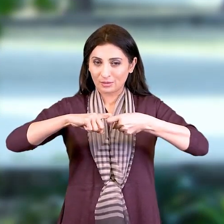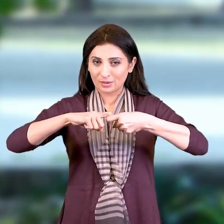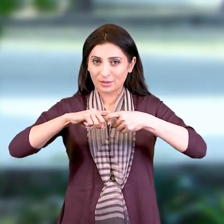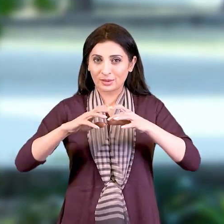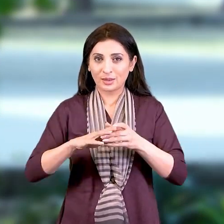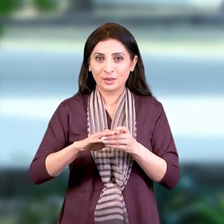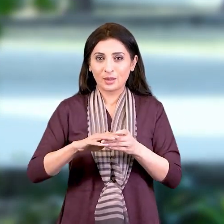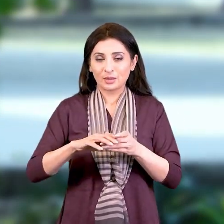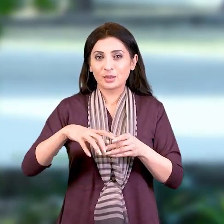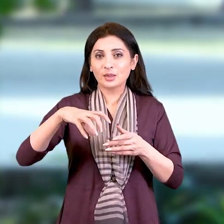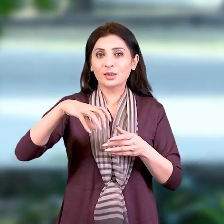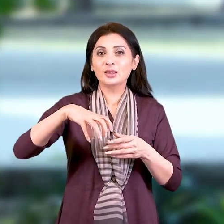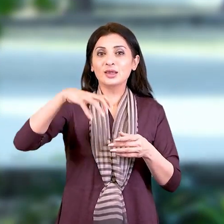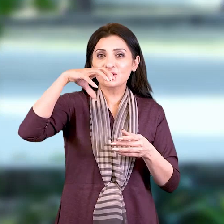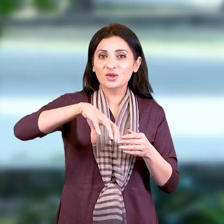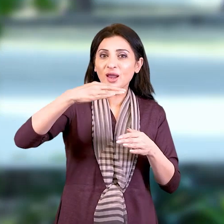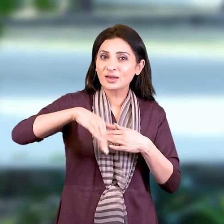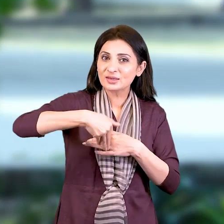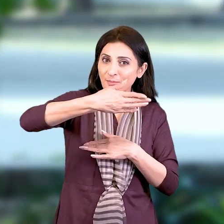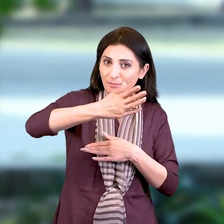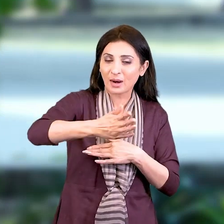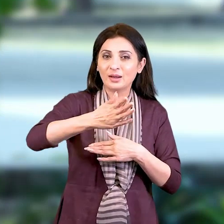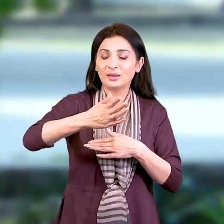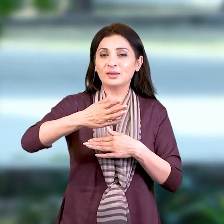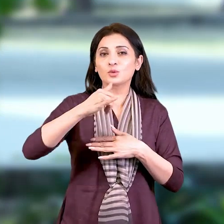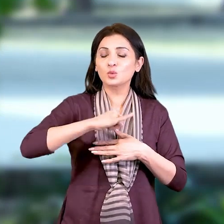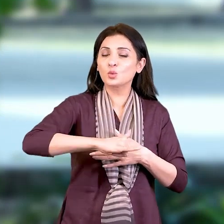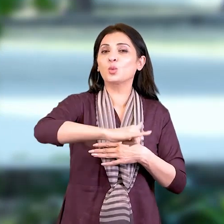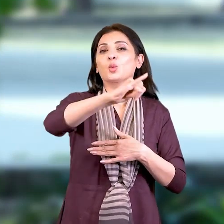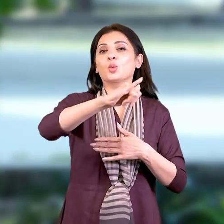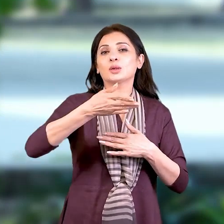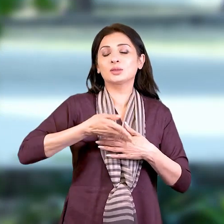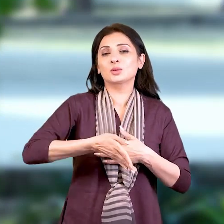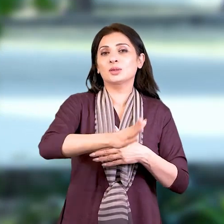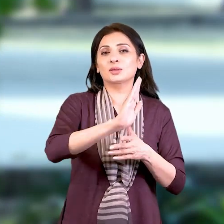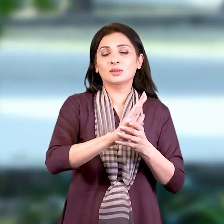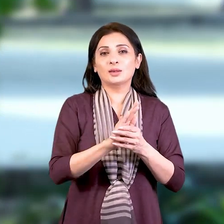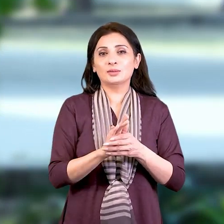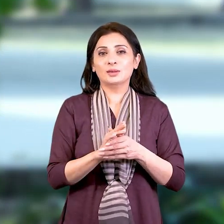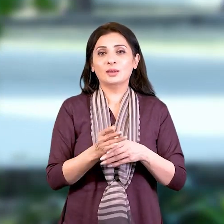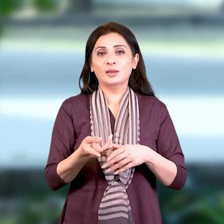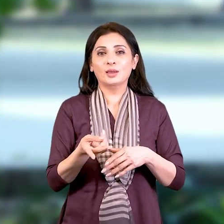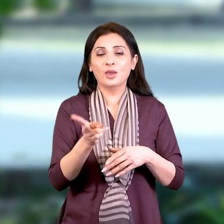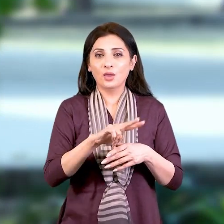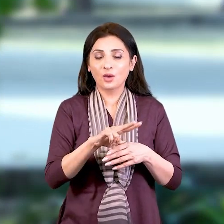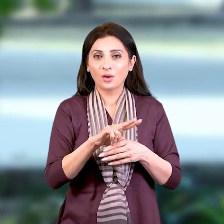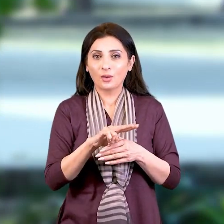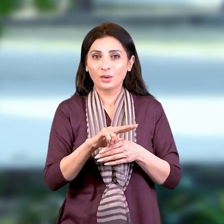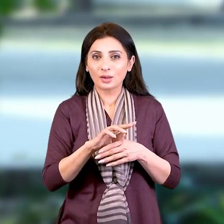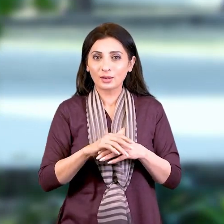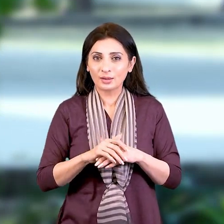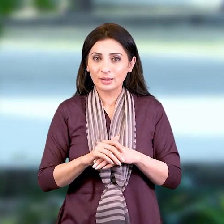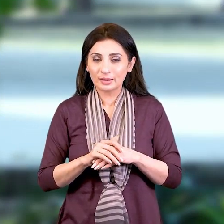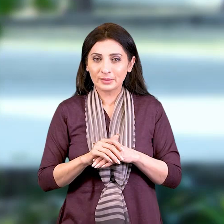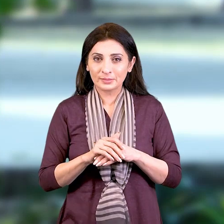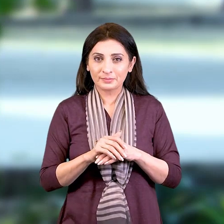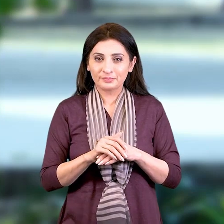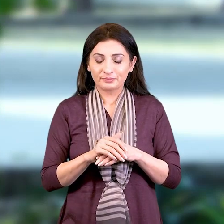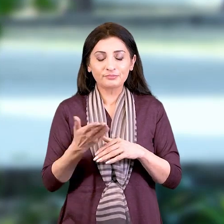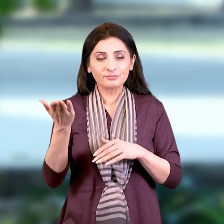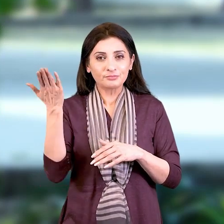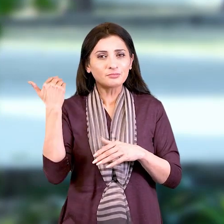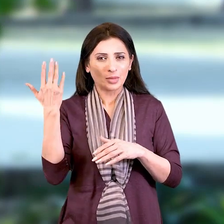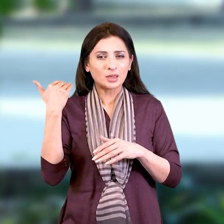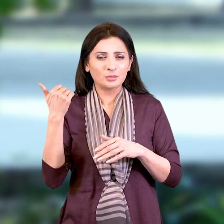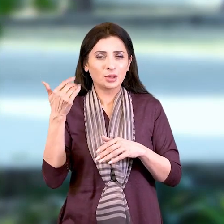station clients as well. And iske alawa, then we're also going to look we're already